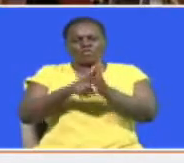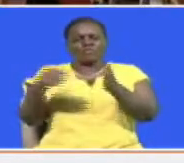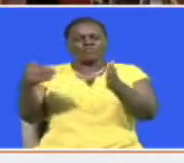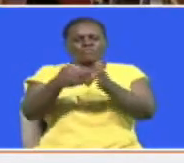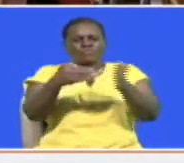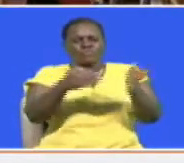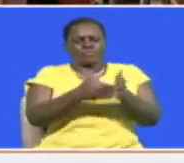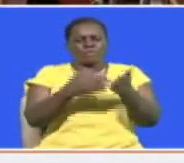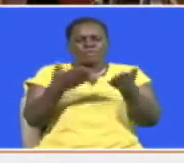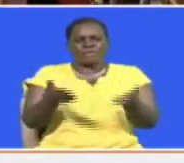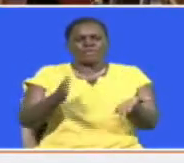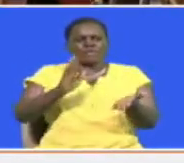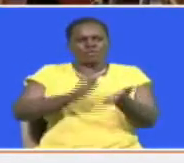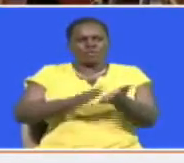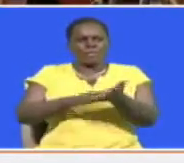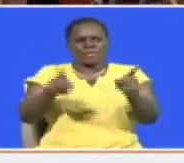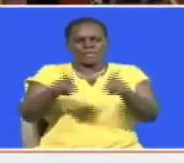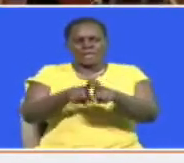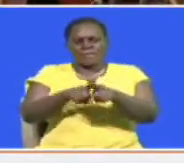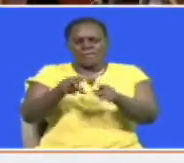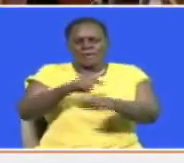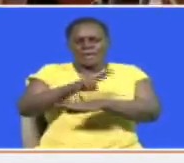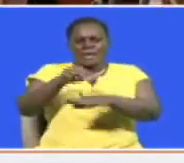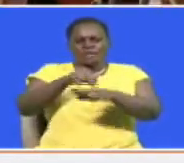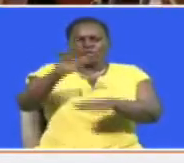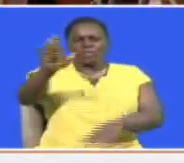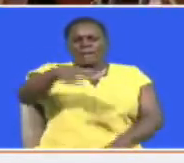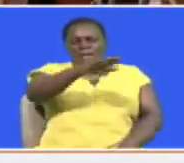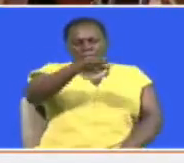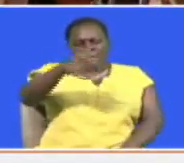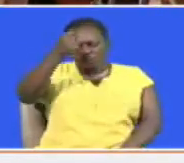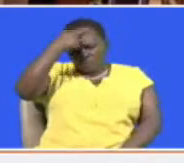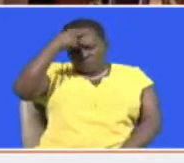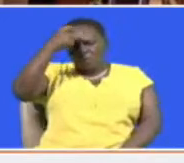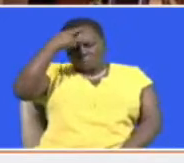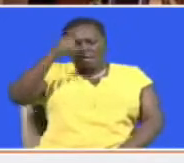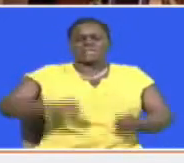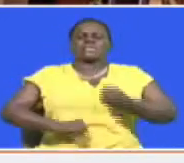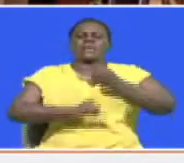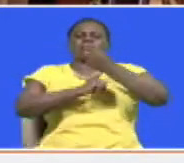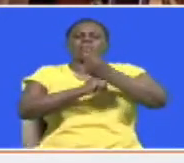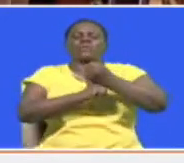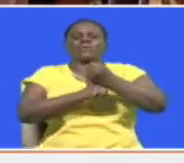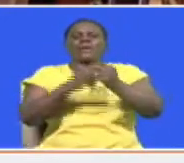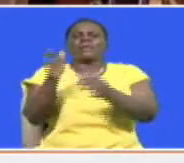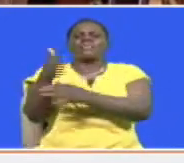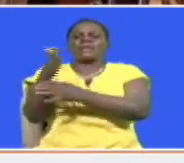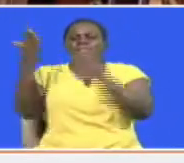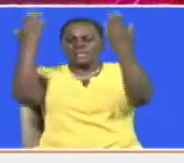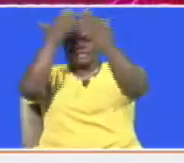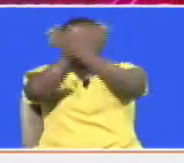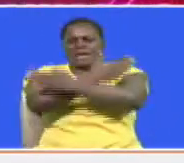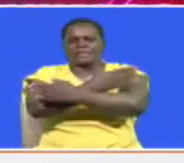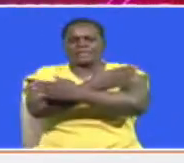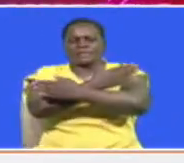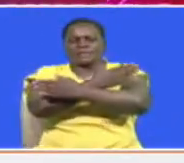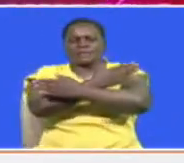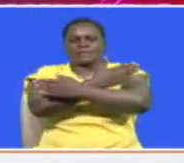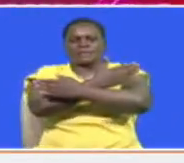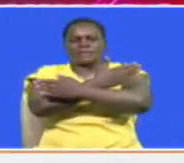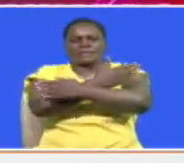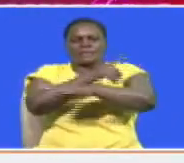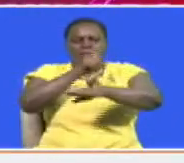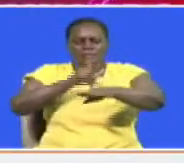them. These sentiments were shared by National Assembly Speaker Moses Wetangula on Thursday night in his address at